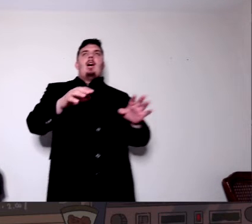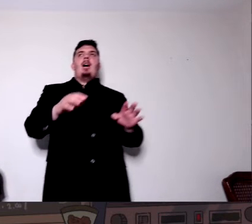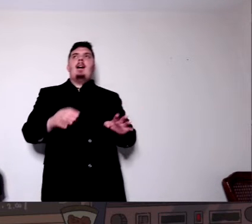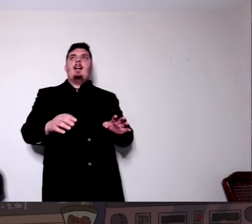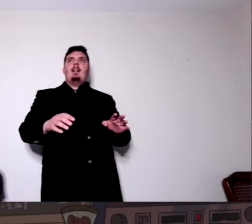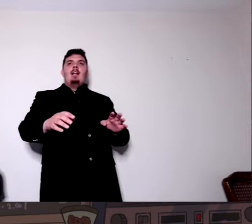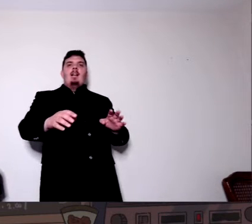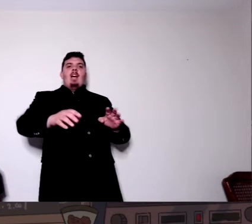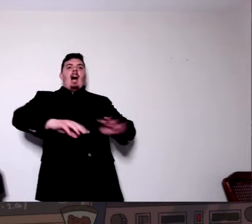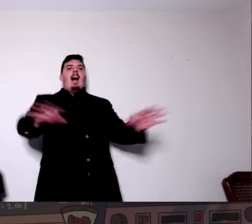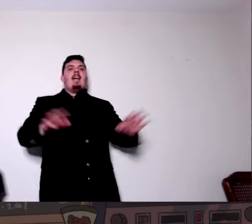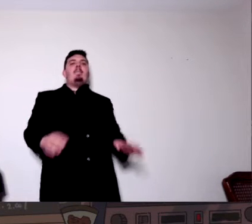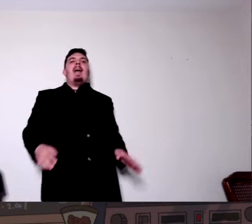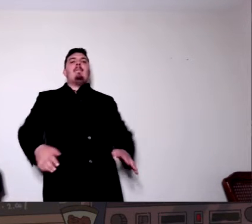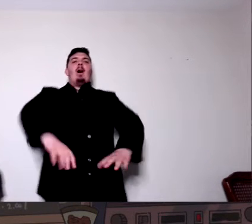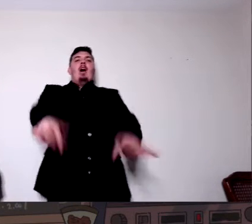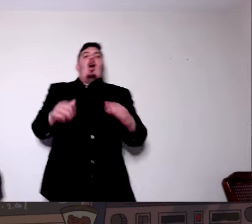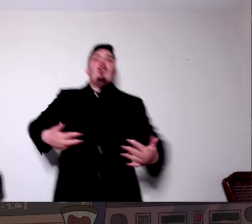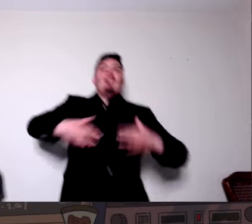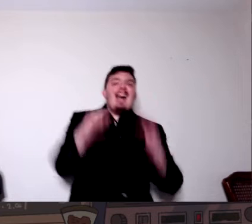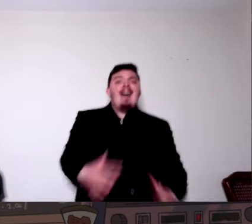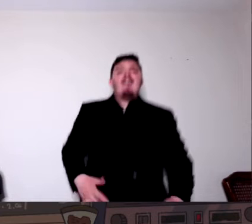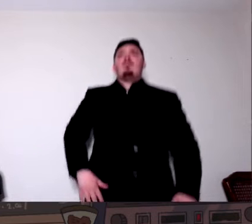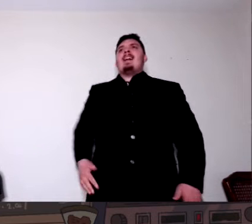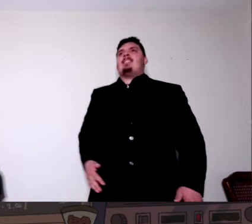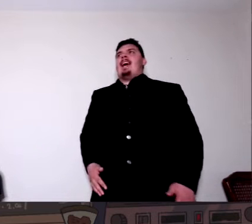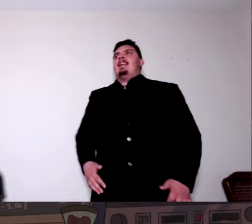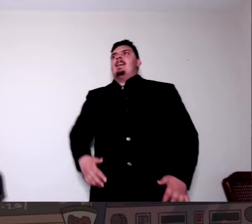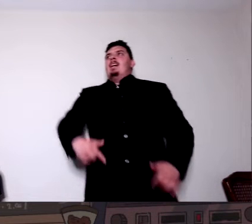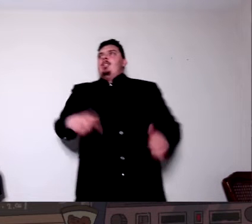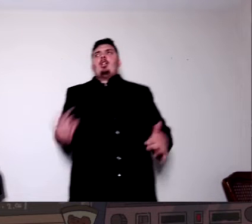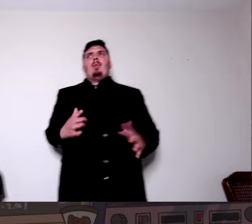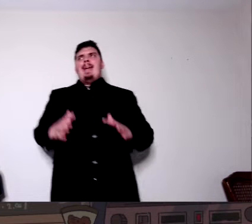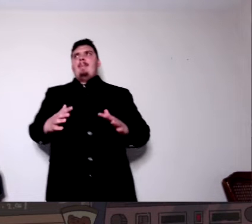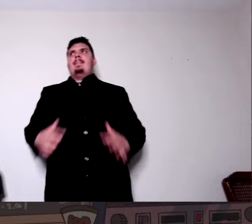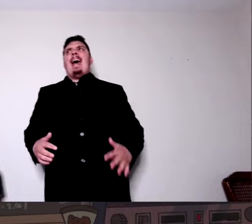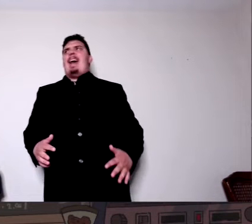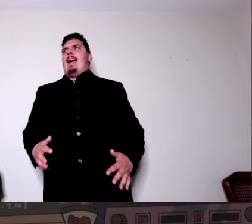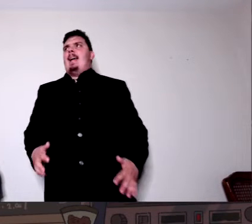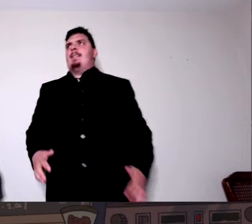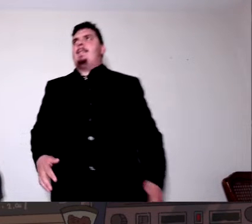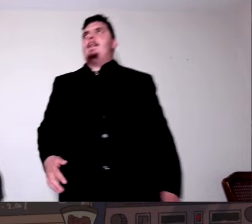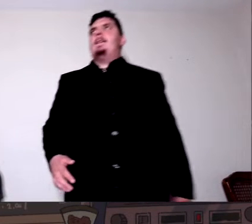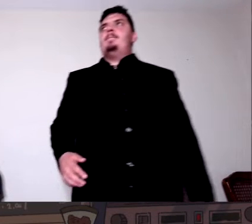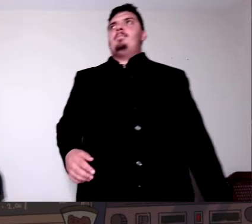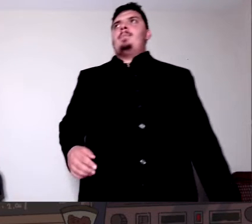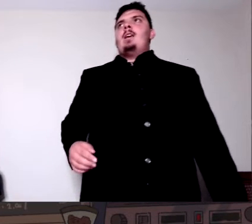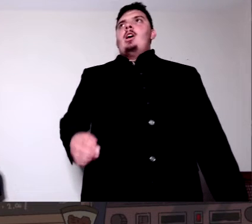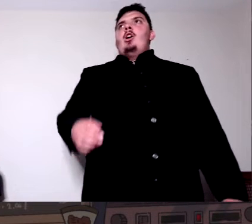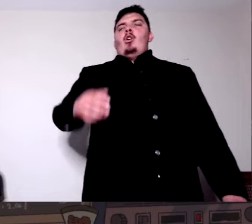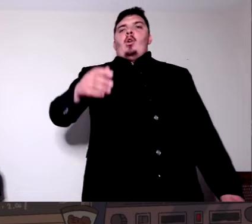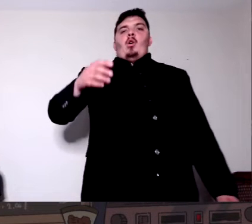Oh, you beautiful daddies. Are you people who love watching the Dream Daddies?